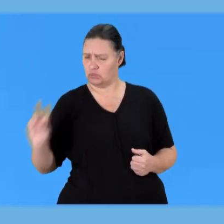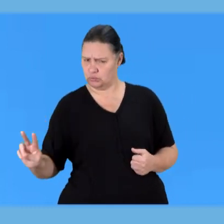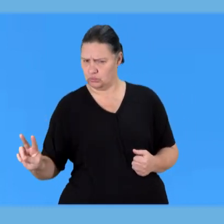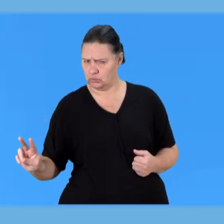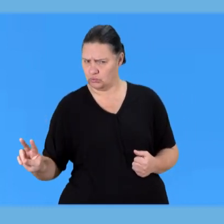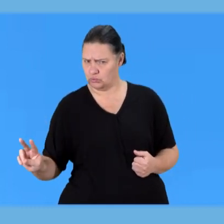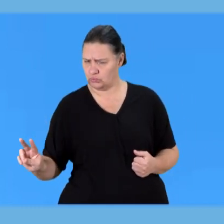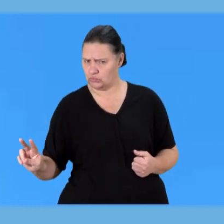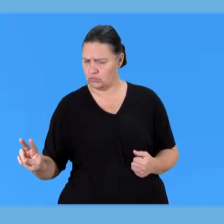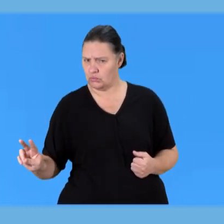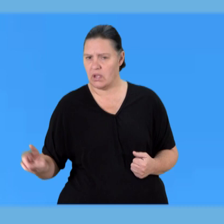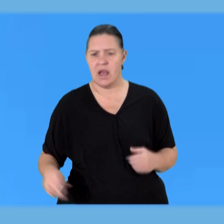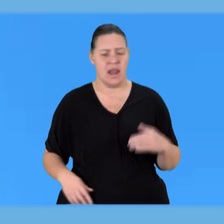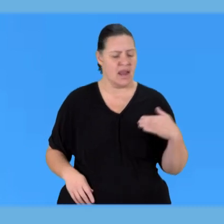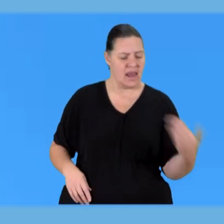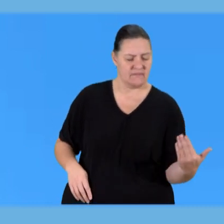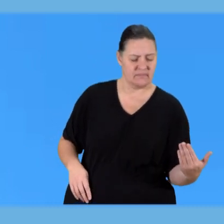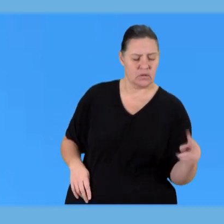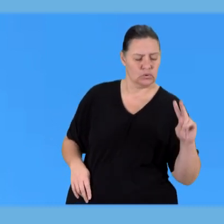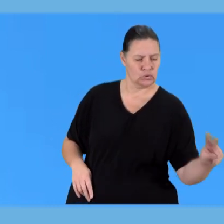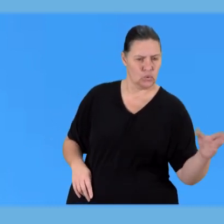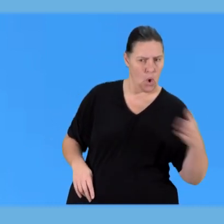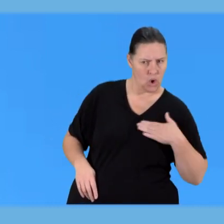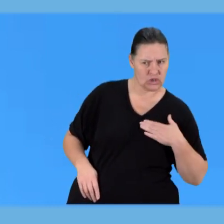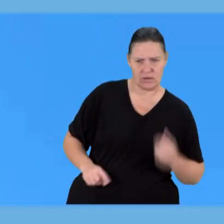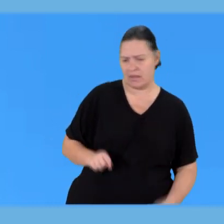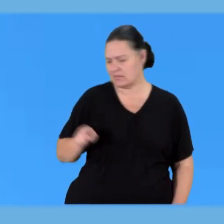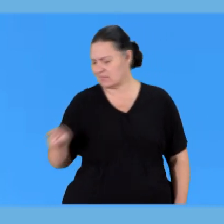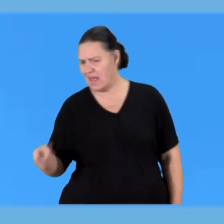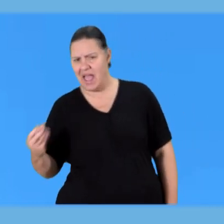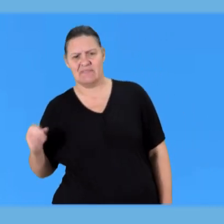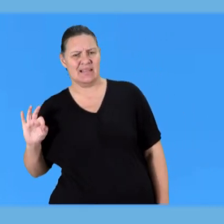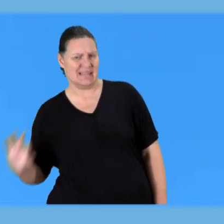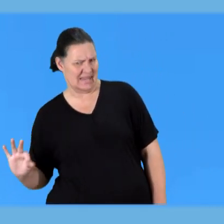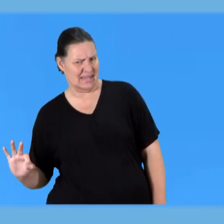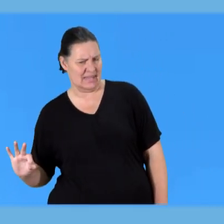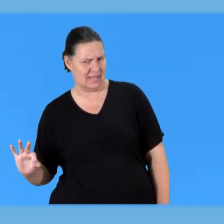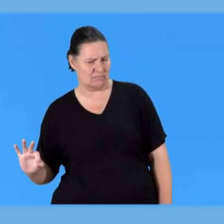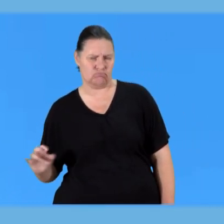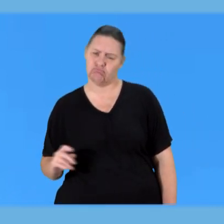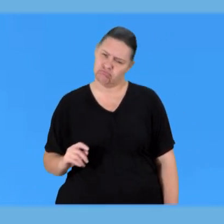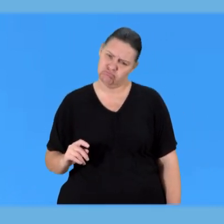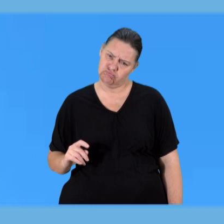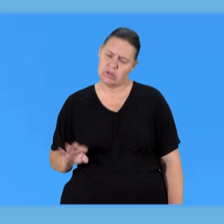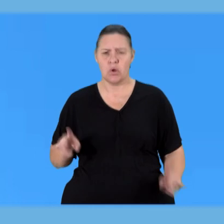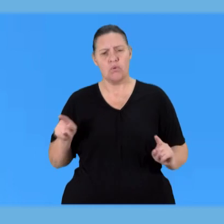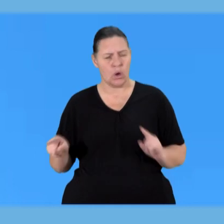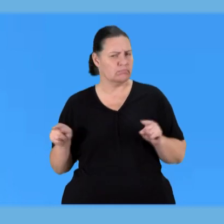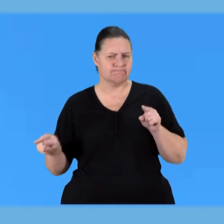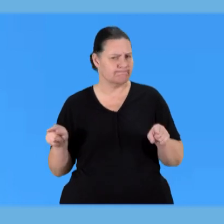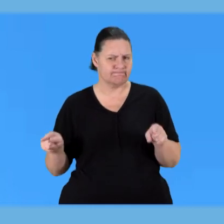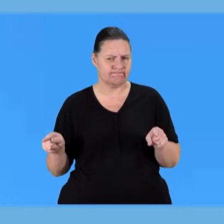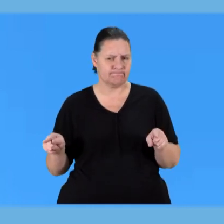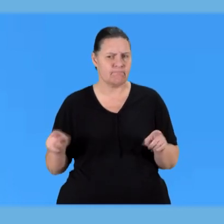we have two of them. And then the left-hand side again, we have two oxygen, but on the right-hand side, we have three oxygen. So